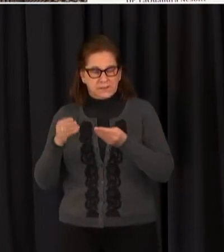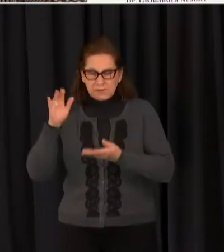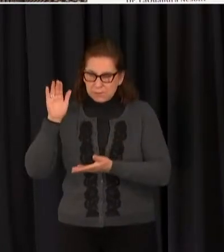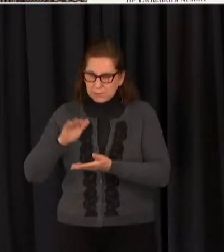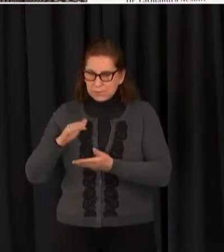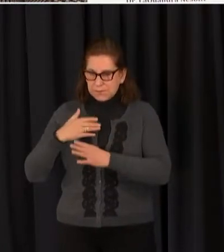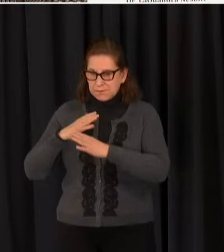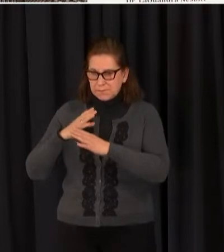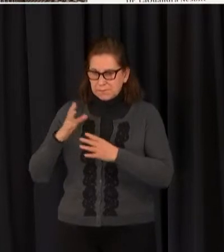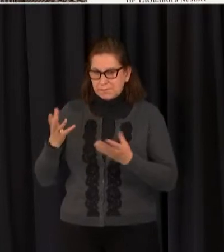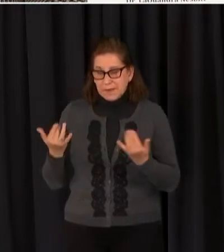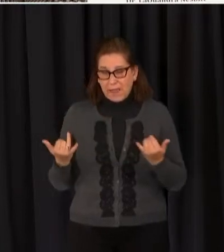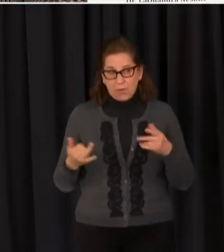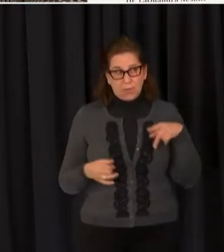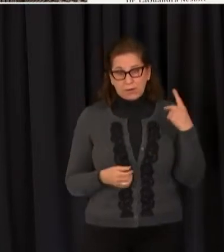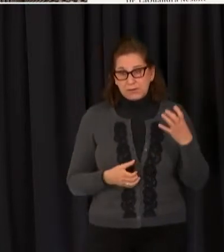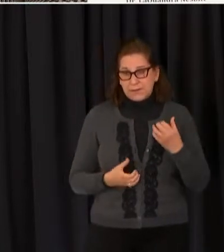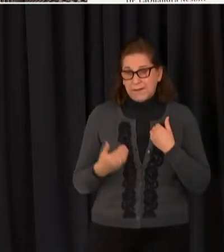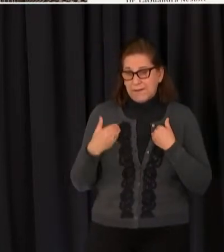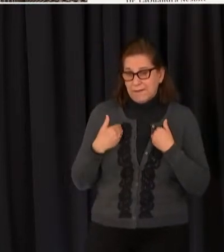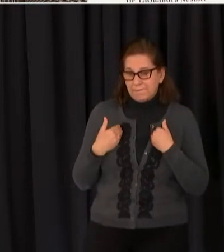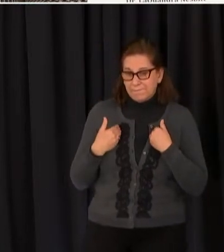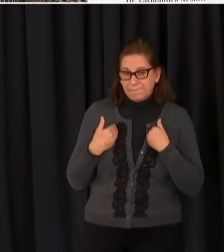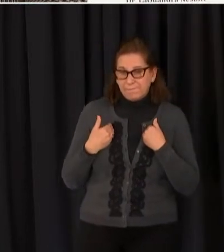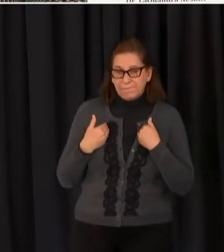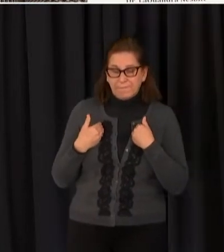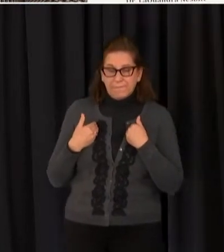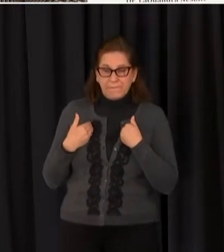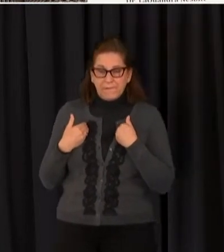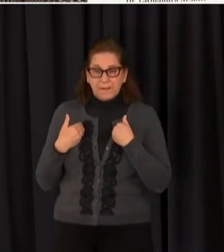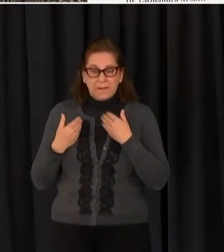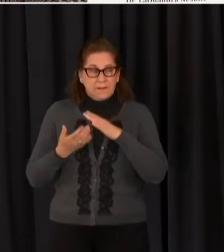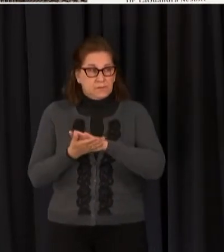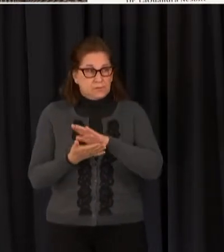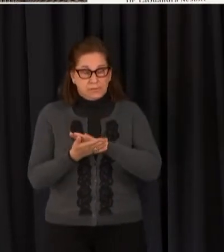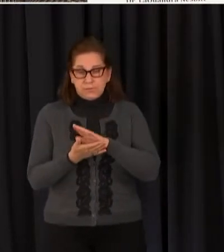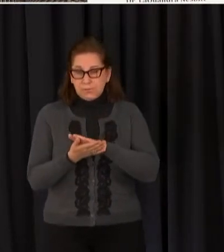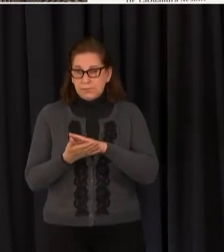many of you know, the district has had in its public school system